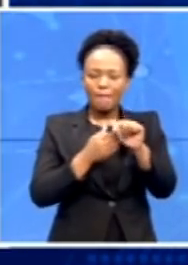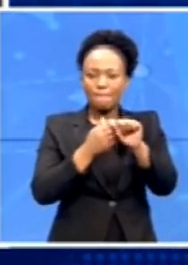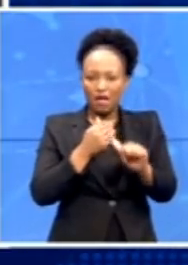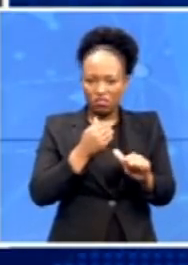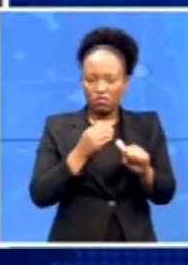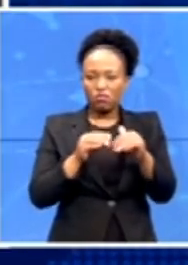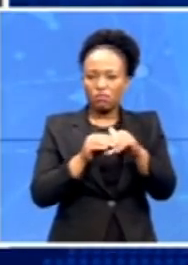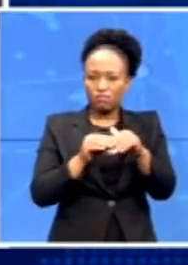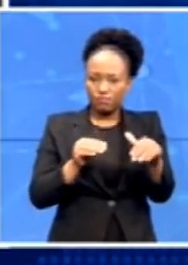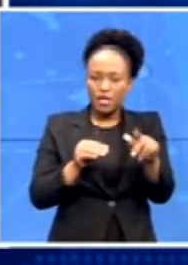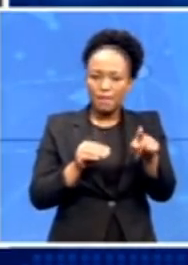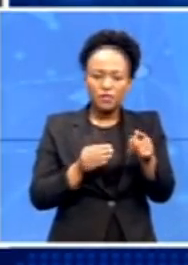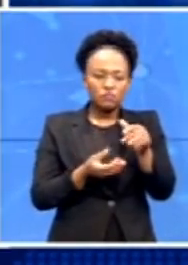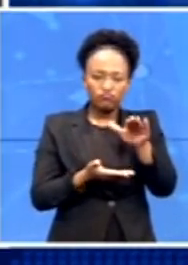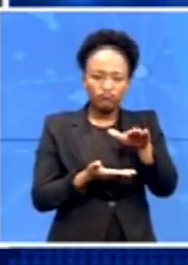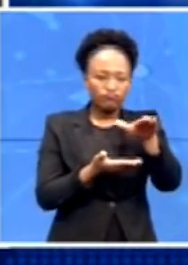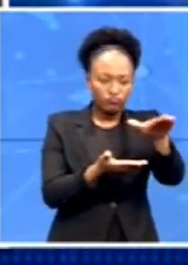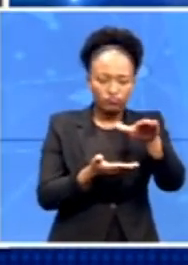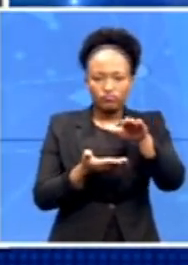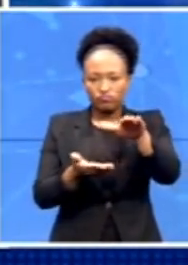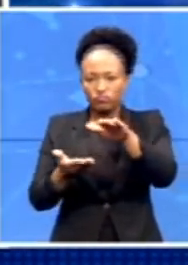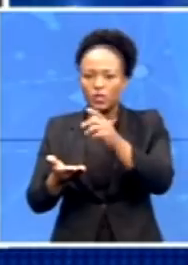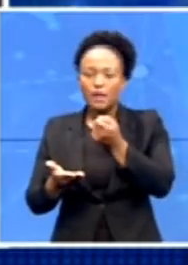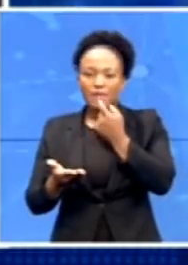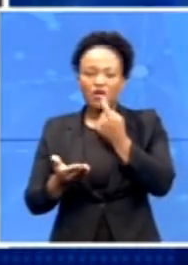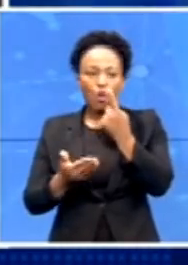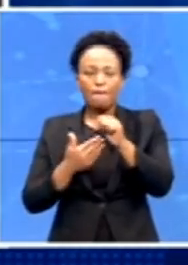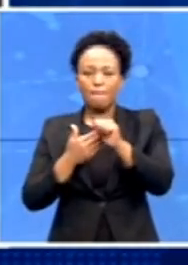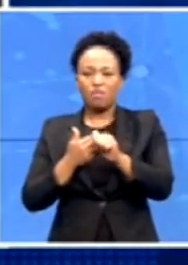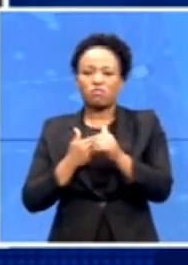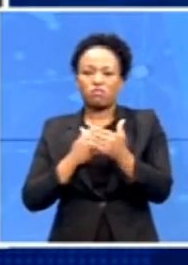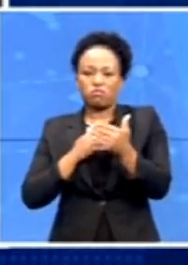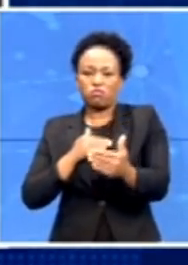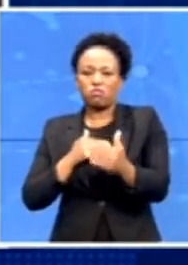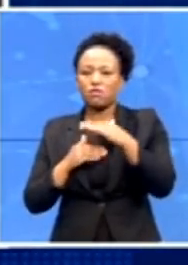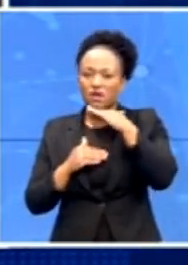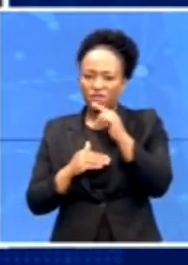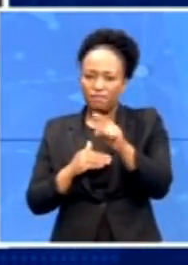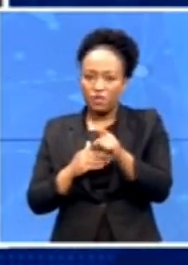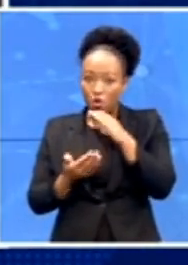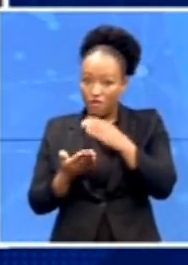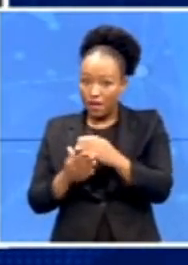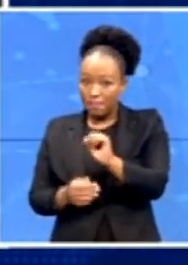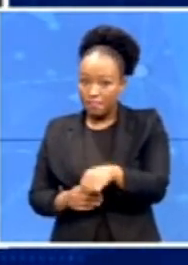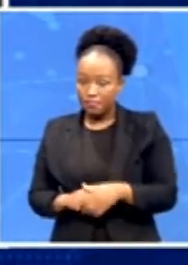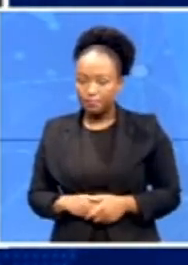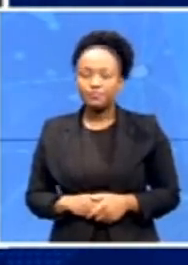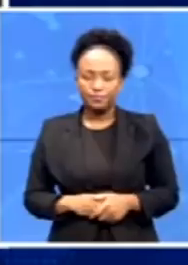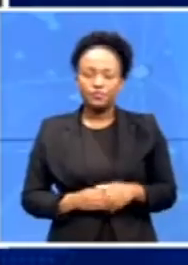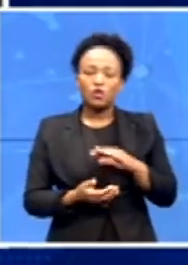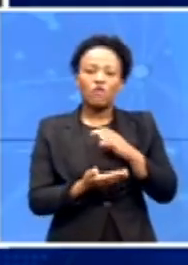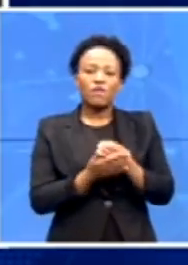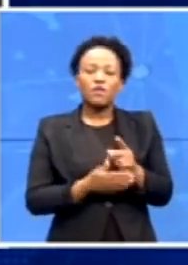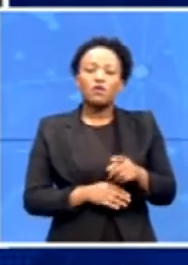you confirm that, Ms. Jacobus? Yes, Council. Then subparagraph 12.2. The second